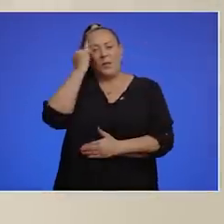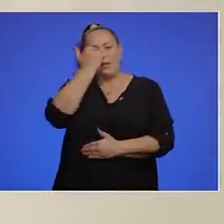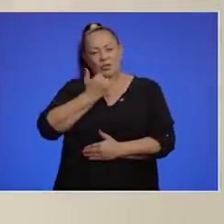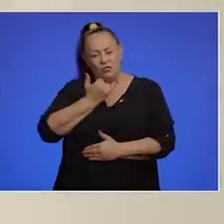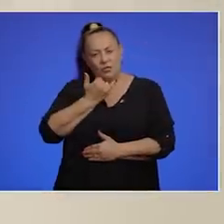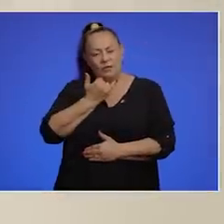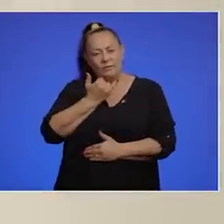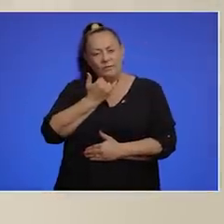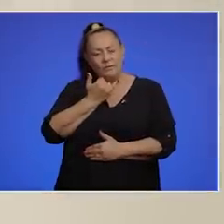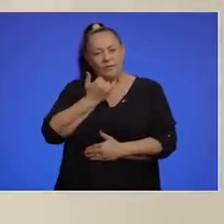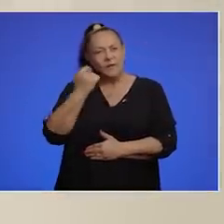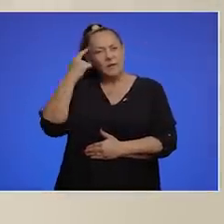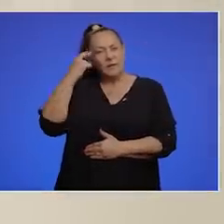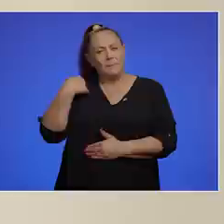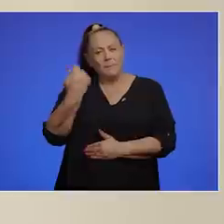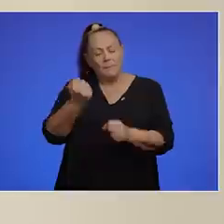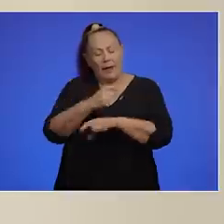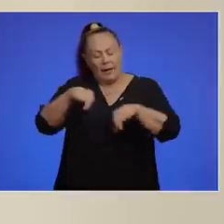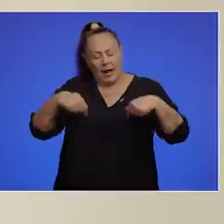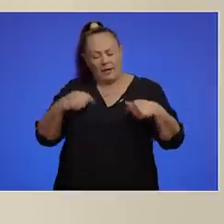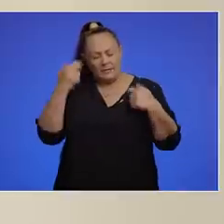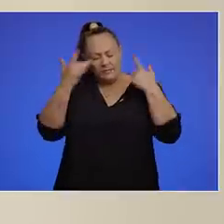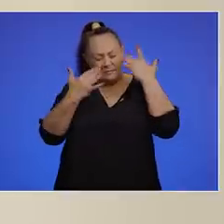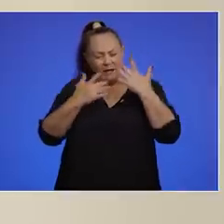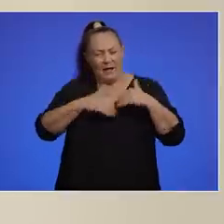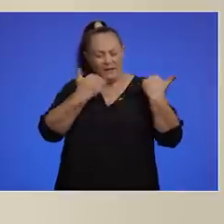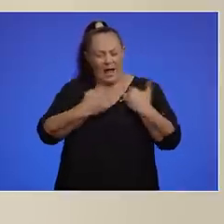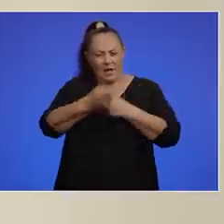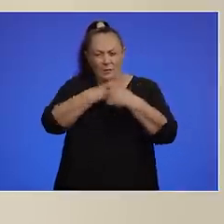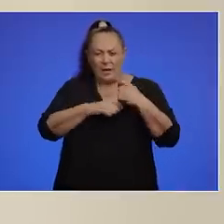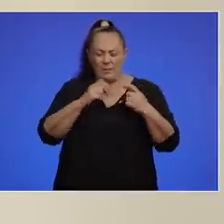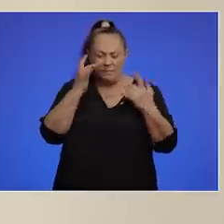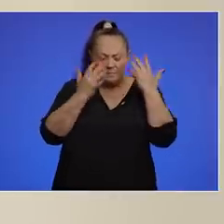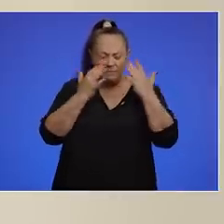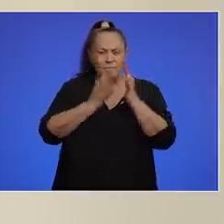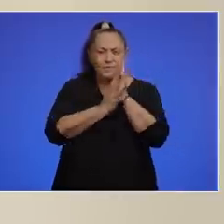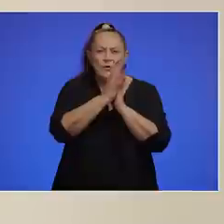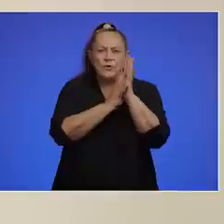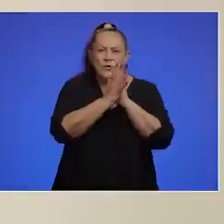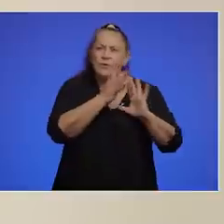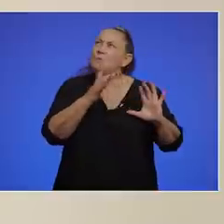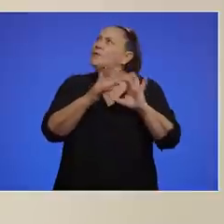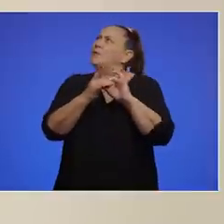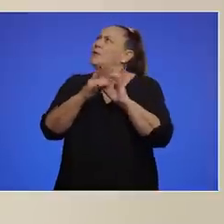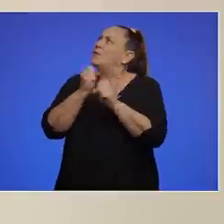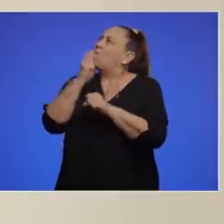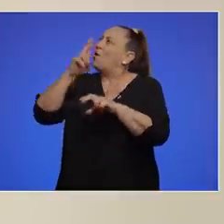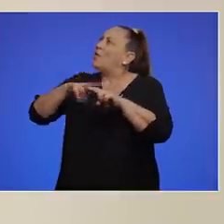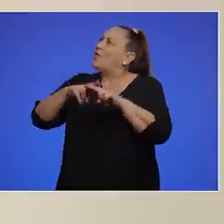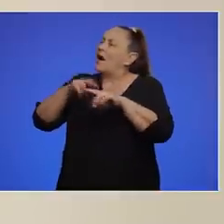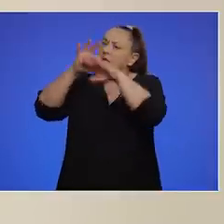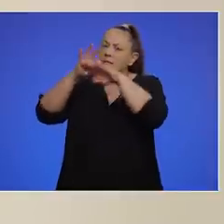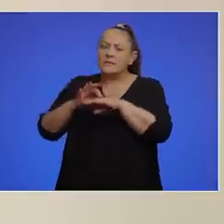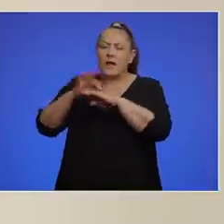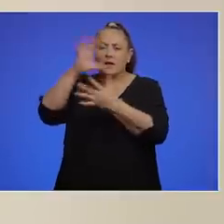It should only encourage us Indeed make our hearts burn With more longing To be able to see God the